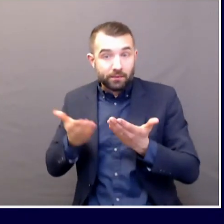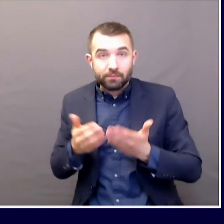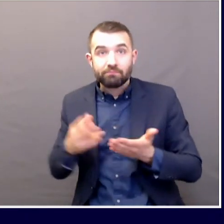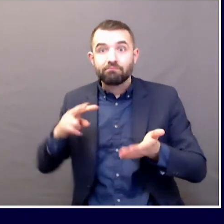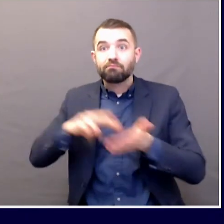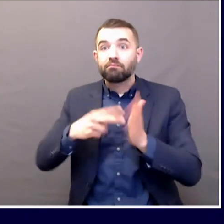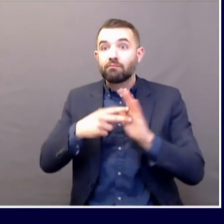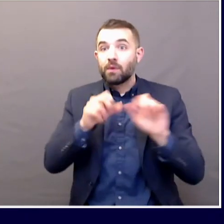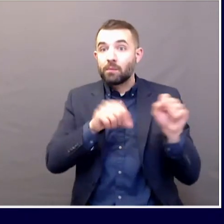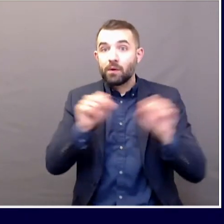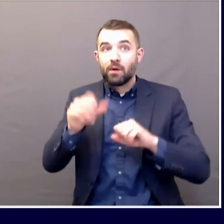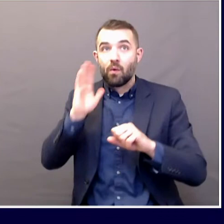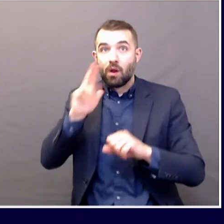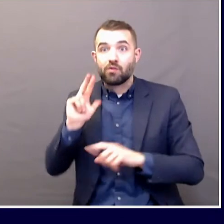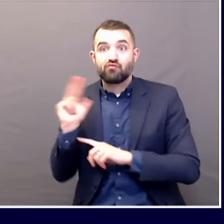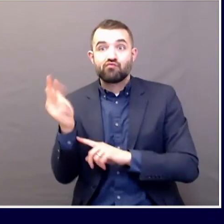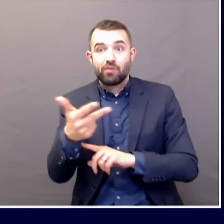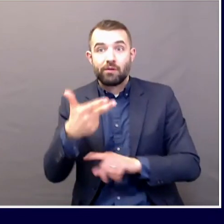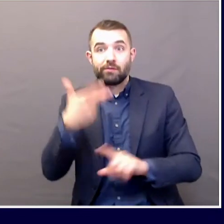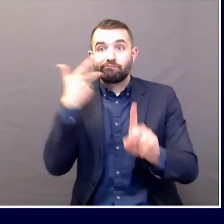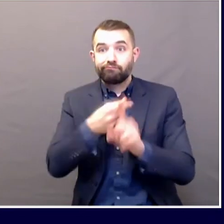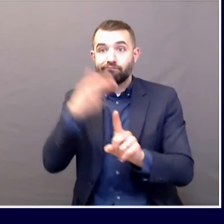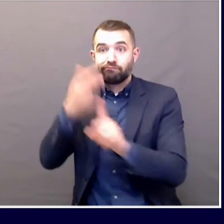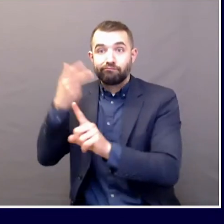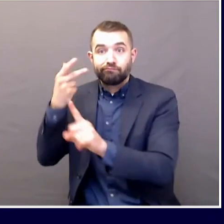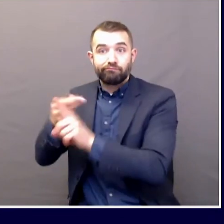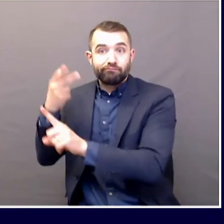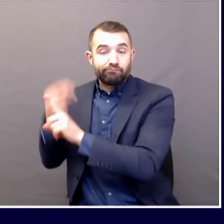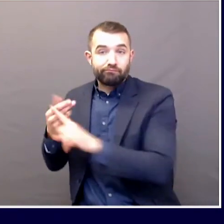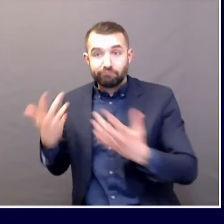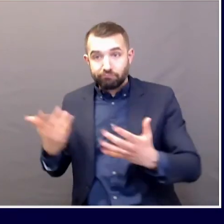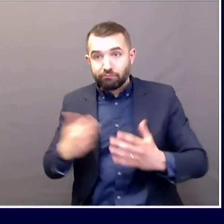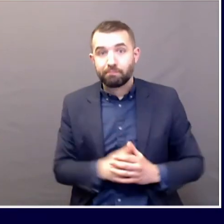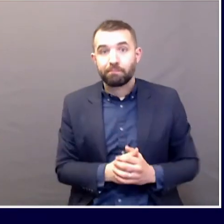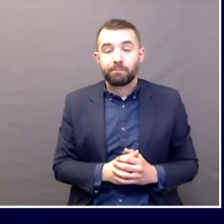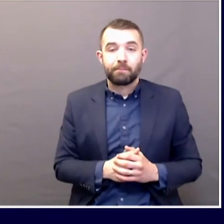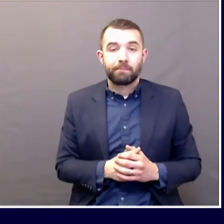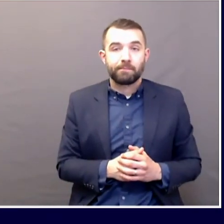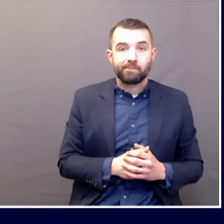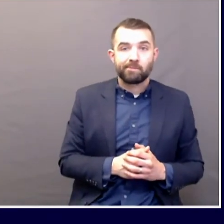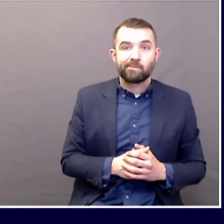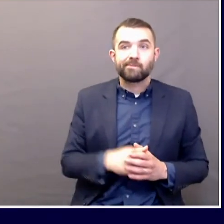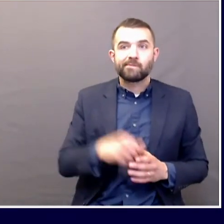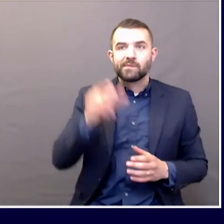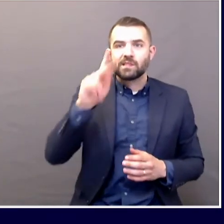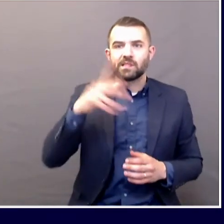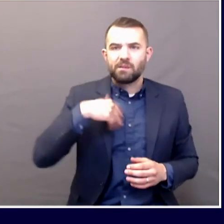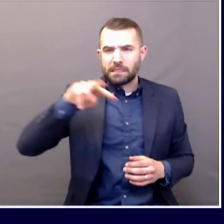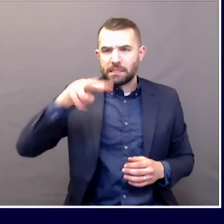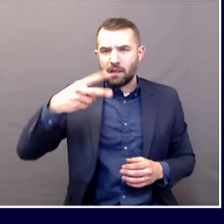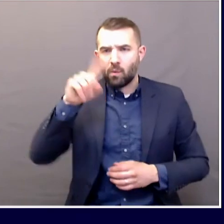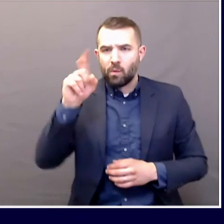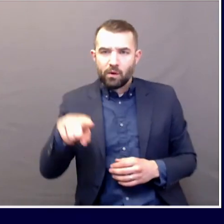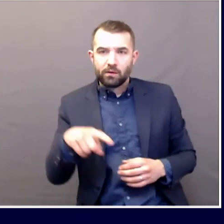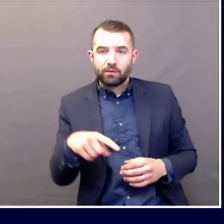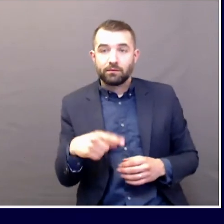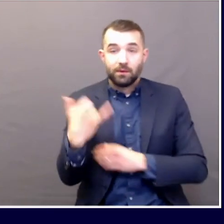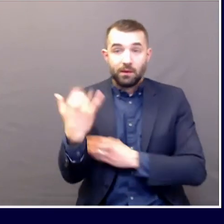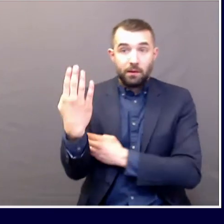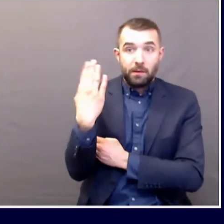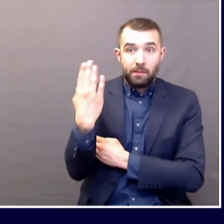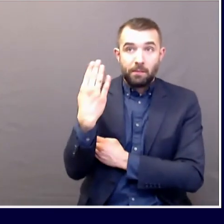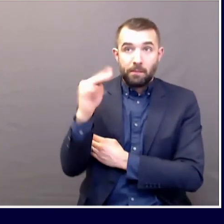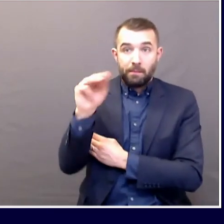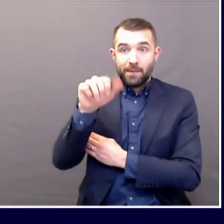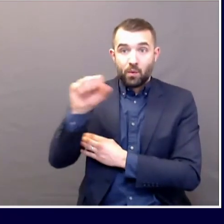And then my second question, my apologies. Earlier today, Massachusetts Governor Charlie Baker announced loosening